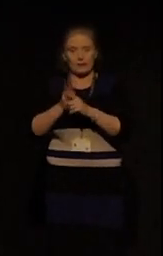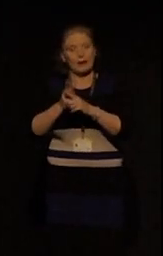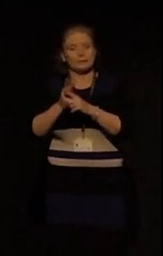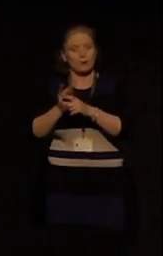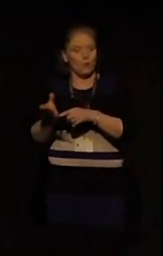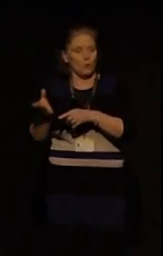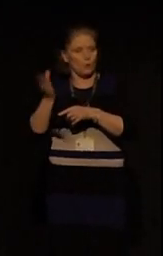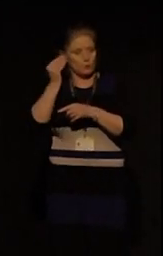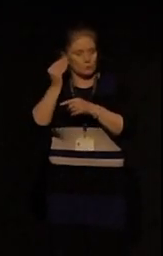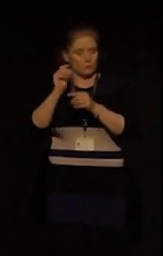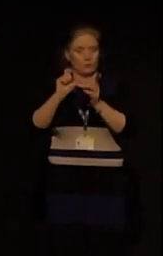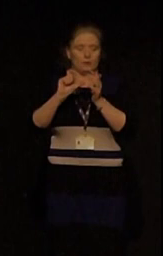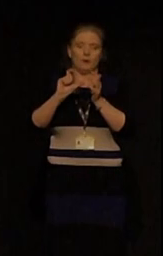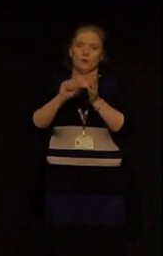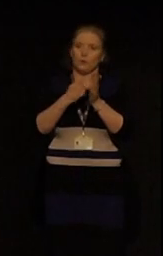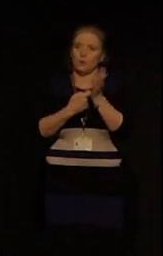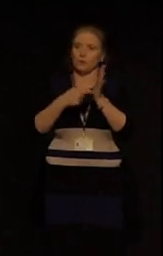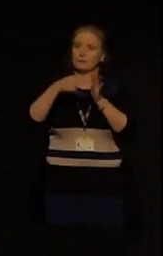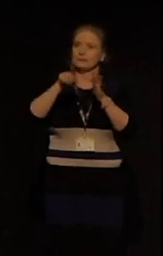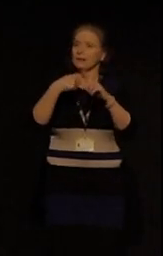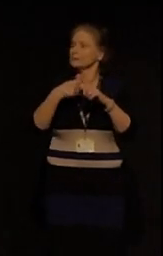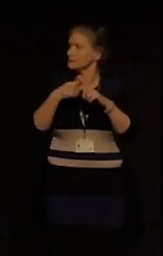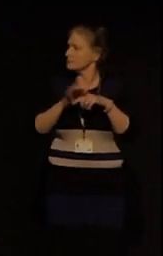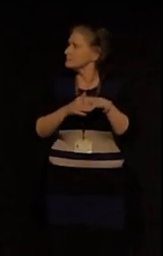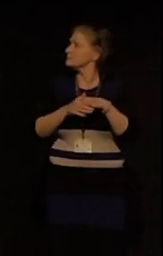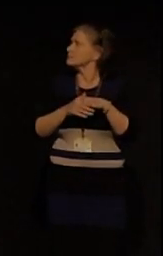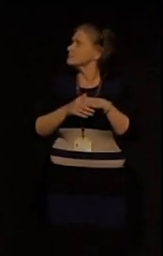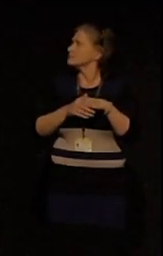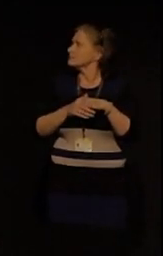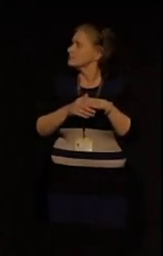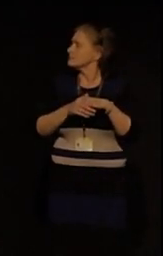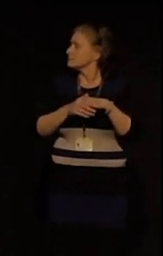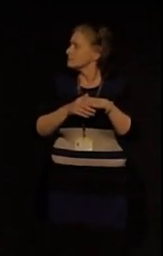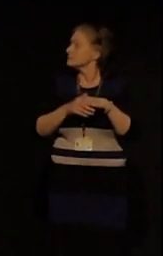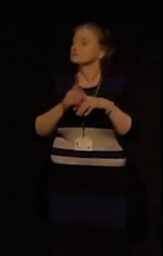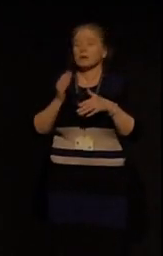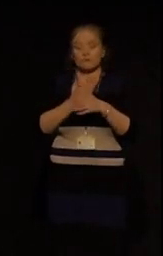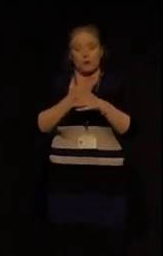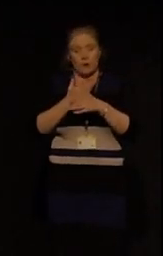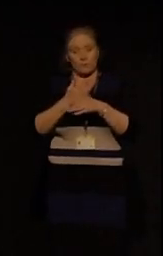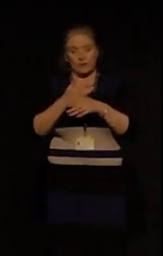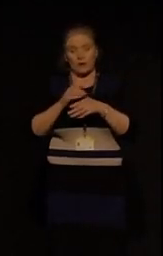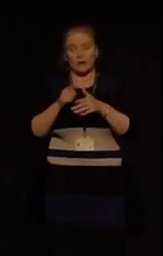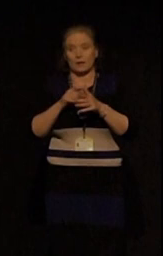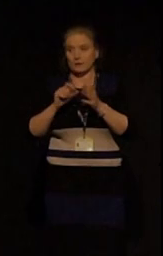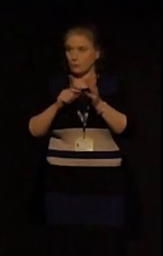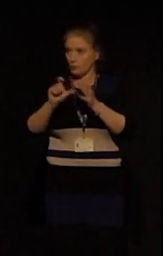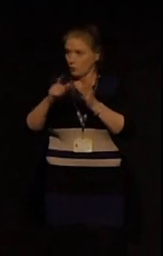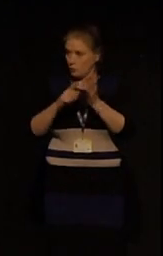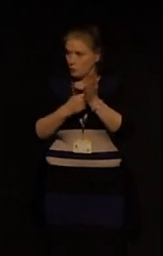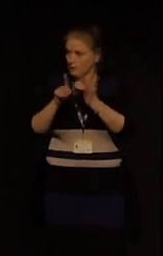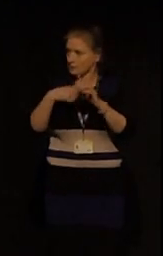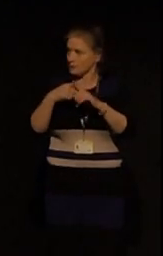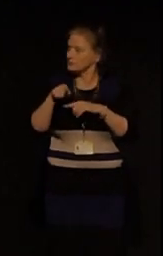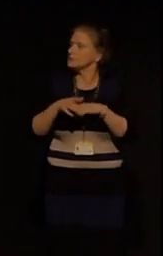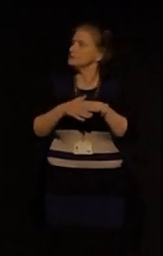auditory cortex, primary auditory cortex, and another area of the brain called Brodmann area 38. This is an